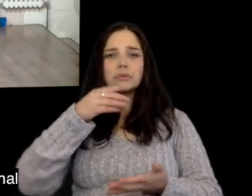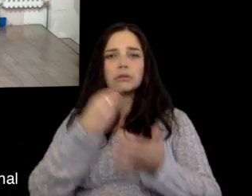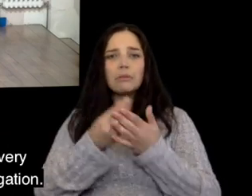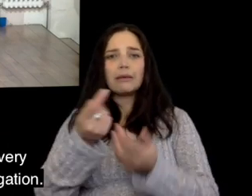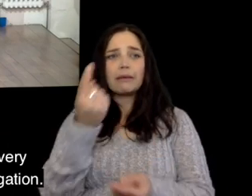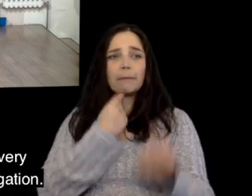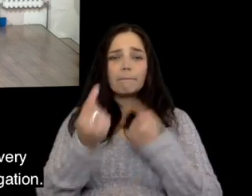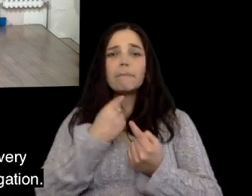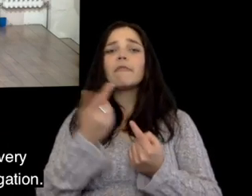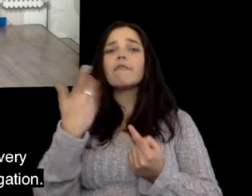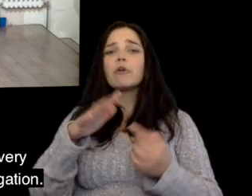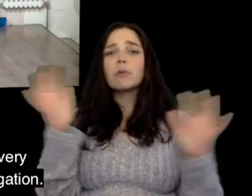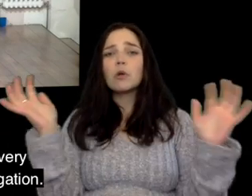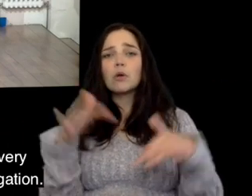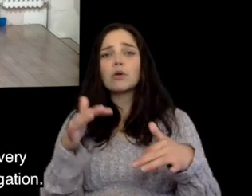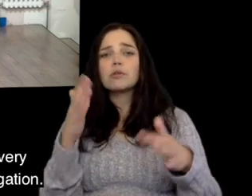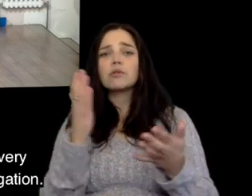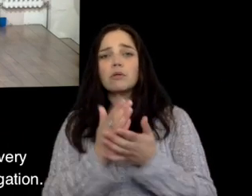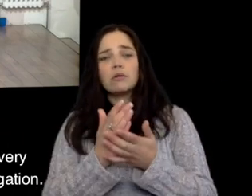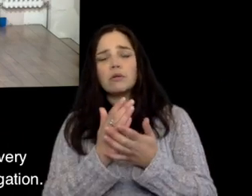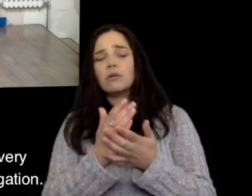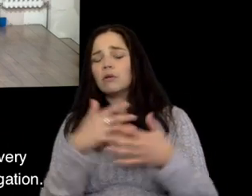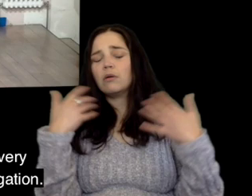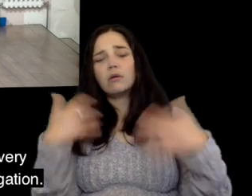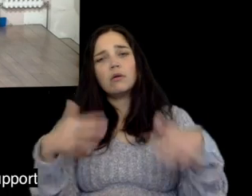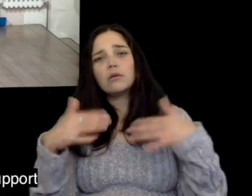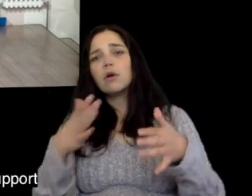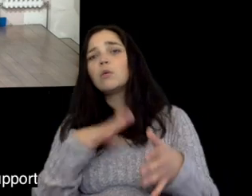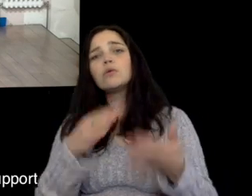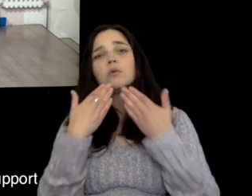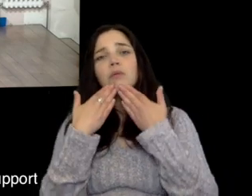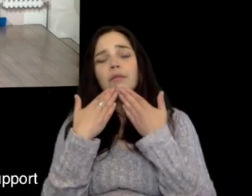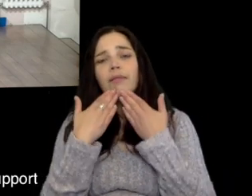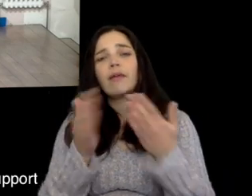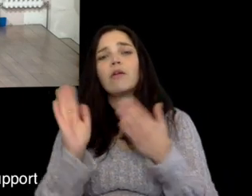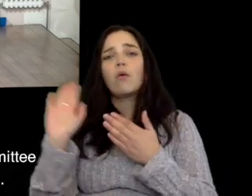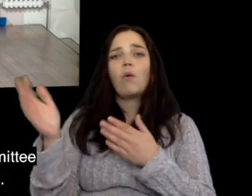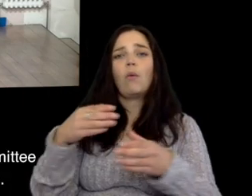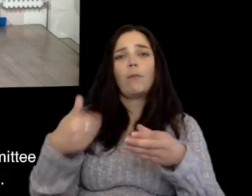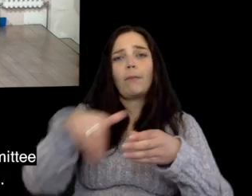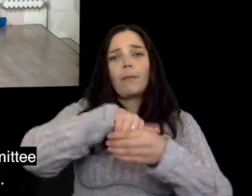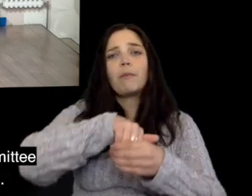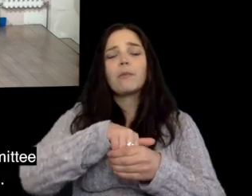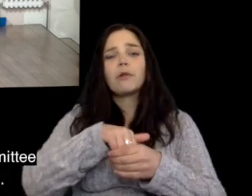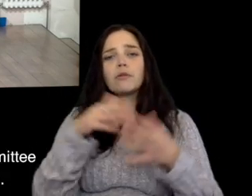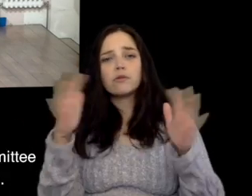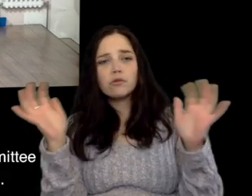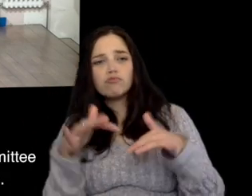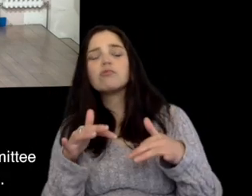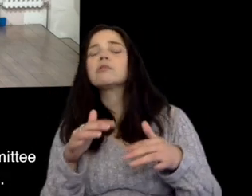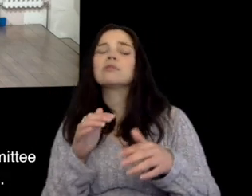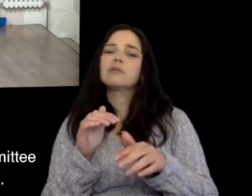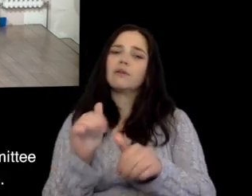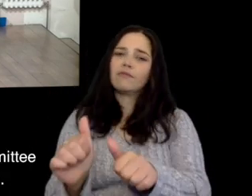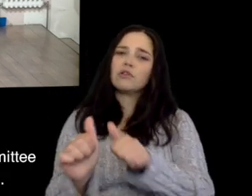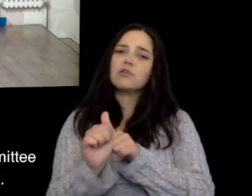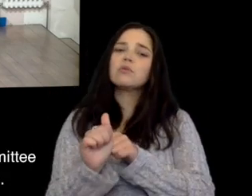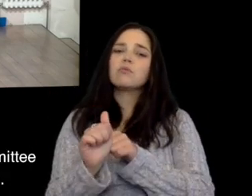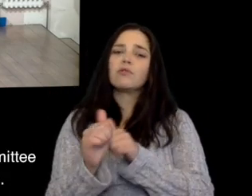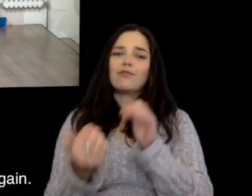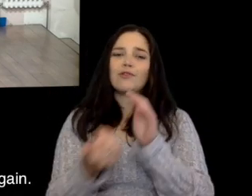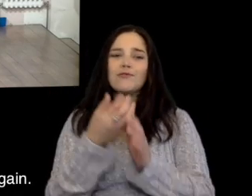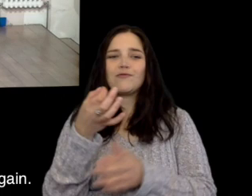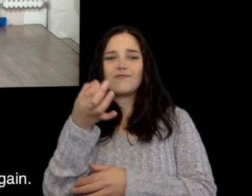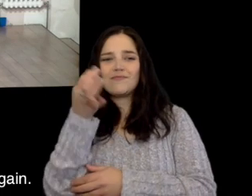The monies coming in from the congregation was quite exceptional. So I'd like to thank every member of the congregation, and I'm sure the support to